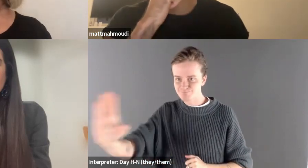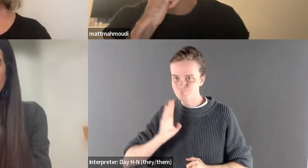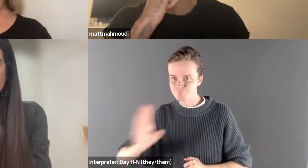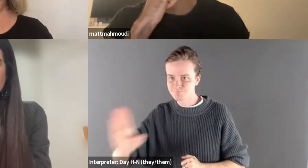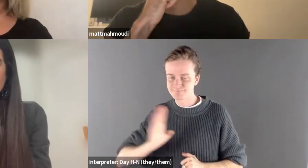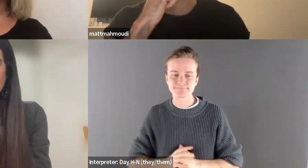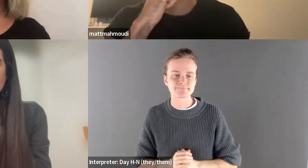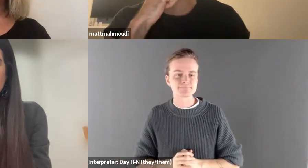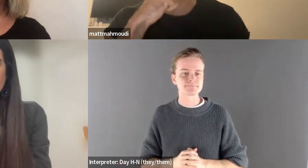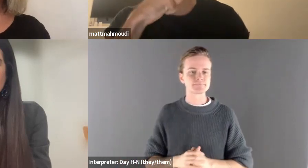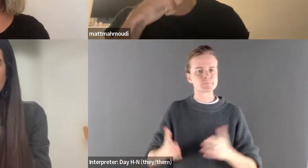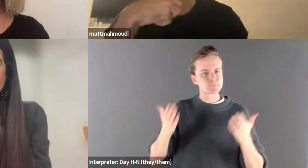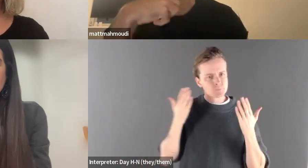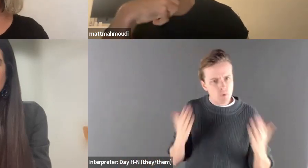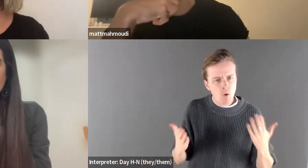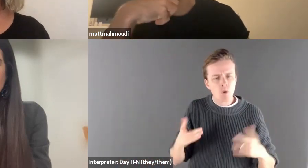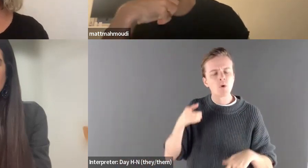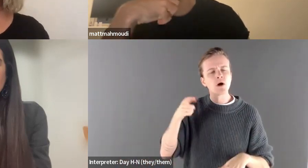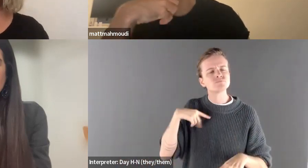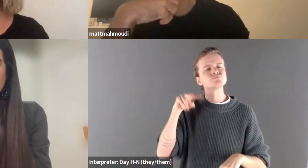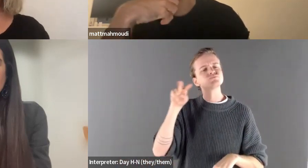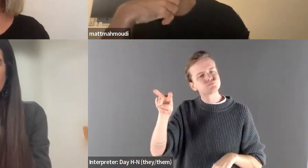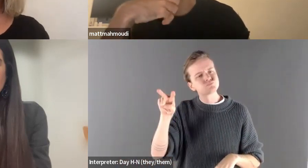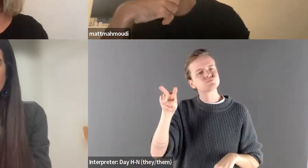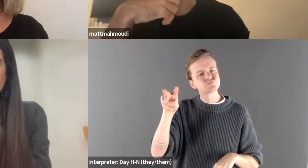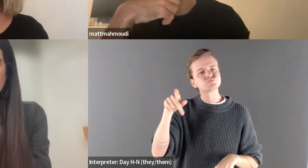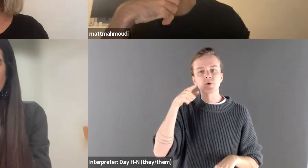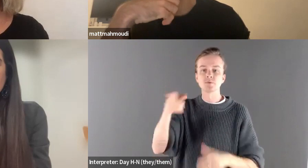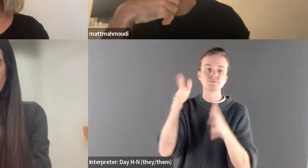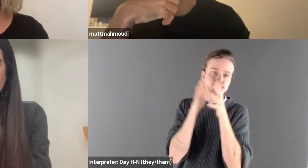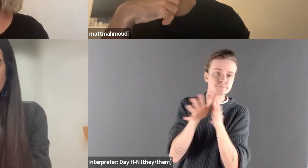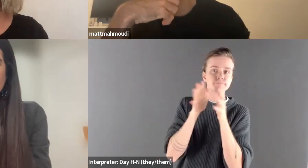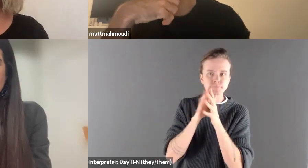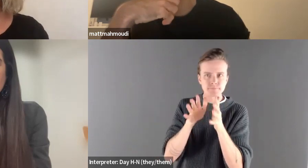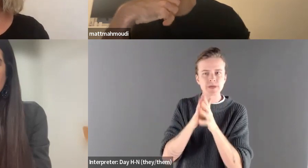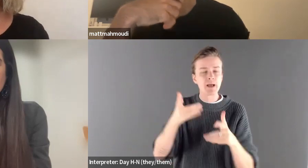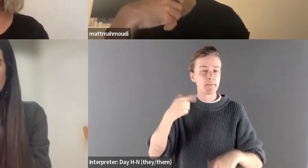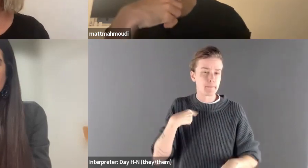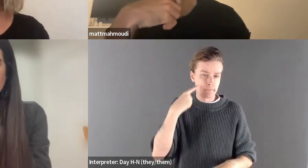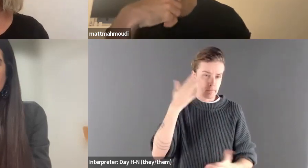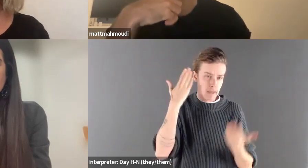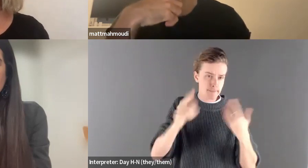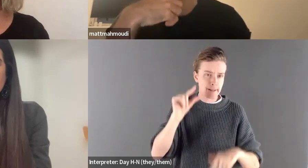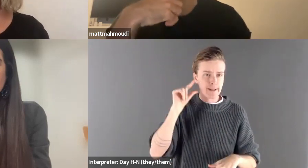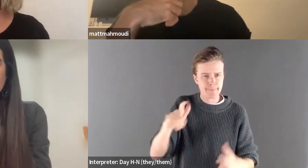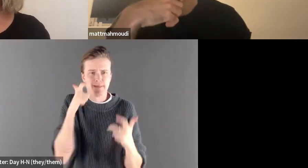But in listening to you, this might be a silly question, but I'm going to ask